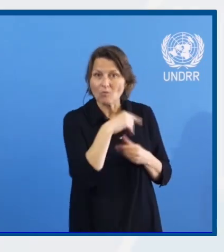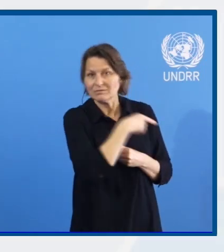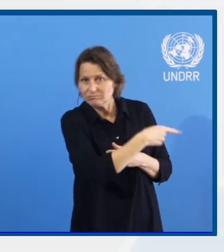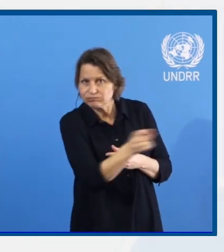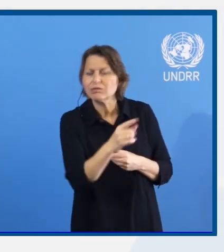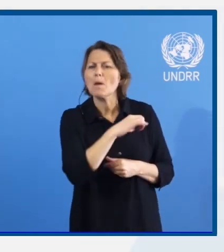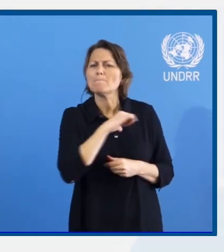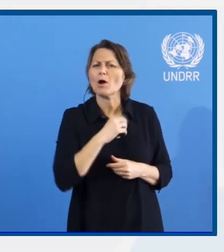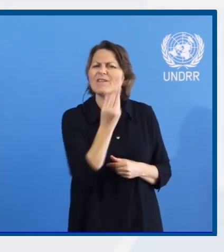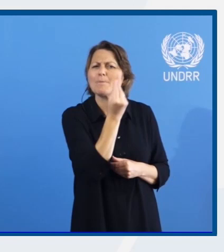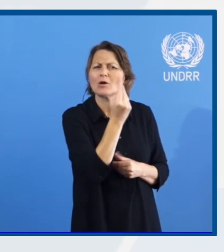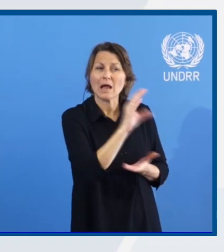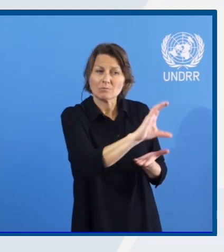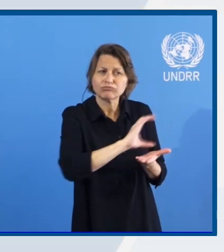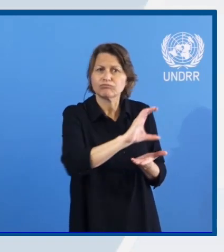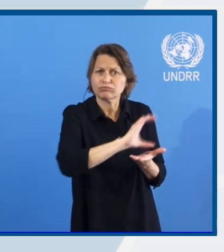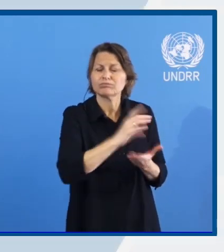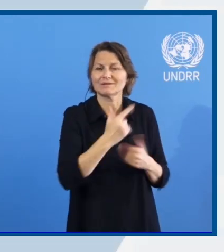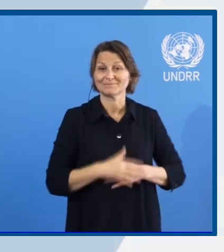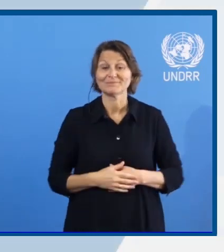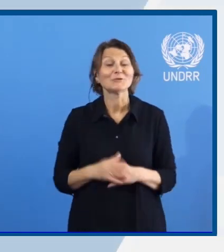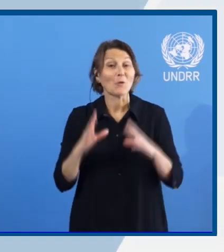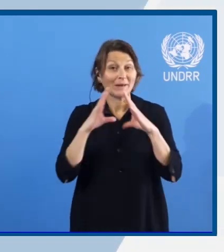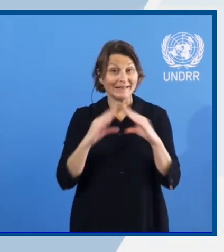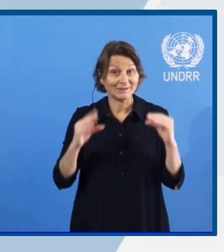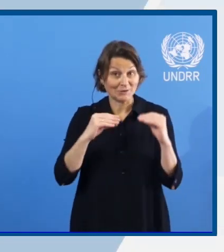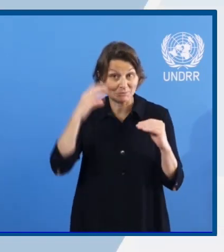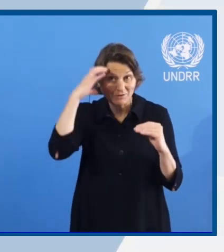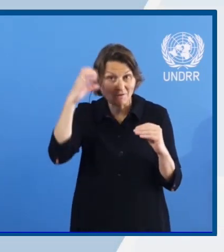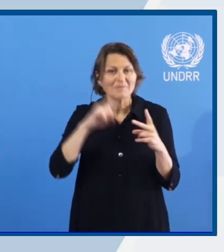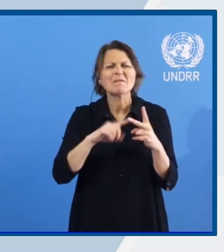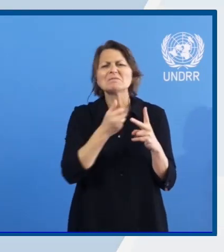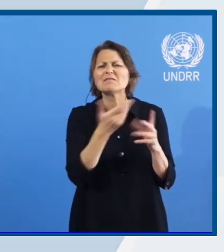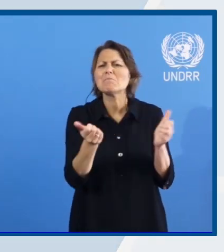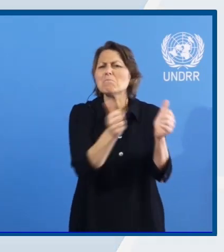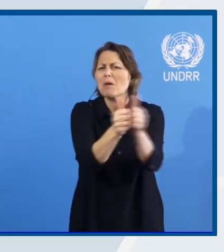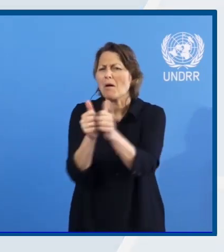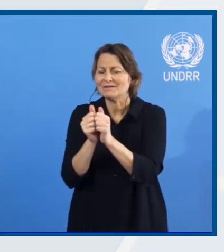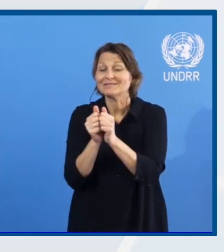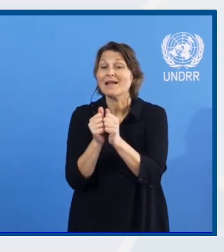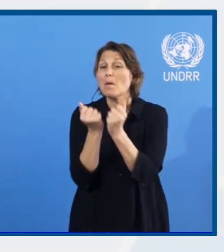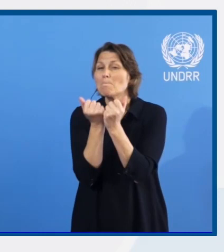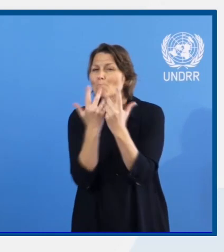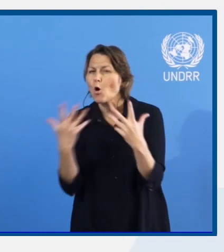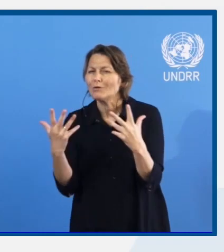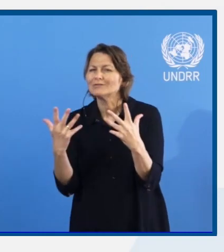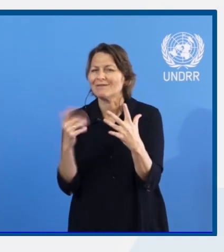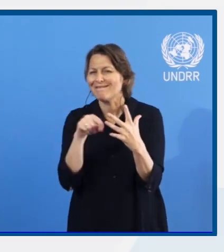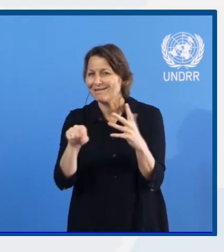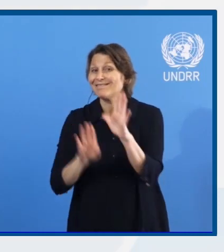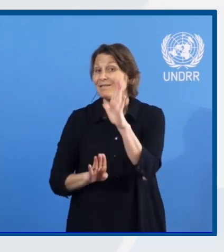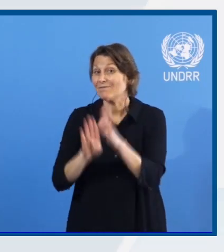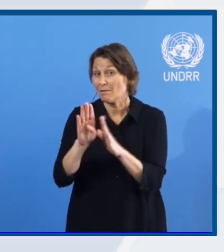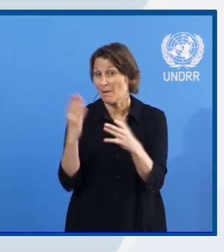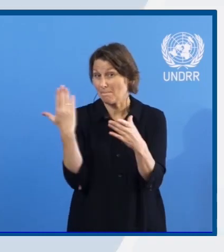to adaptation, the government of Egypt, together with partners and the multilateral development banks, is currently working